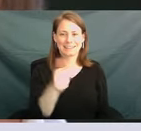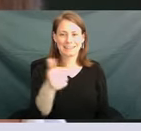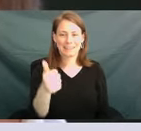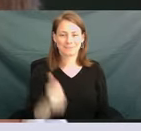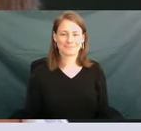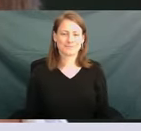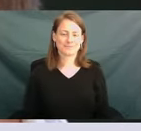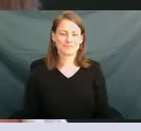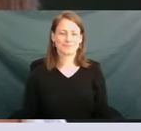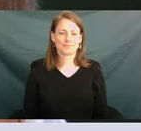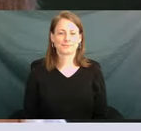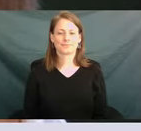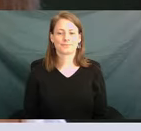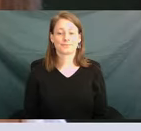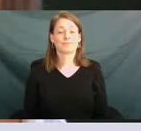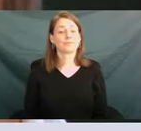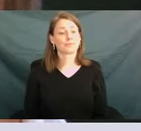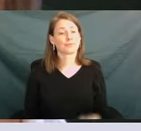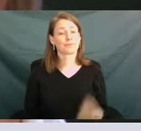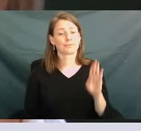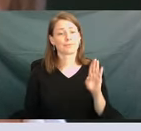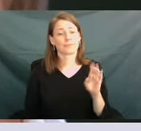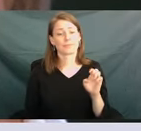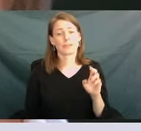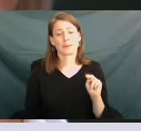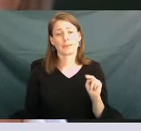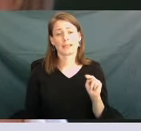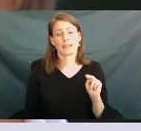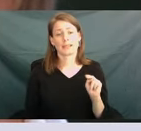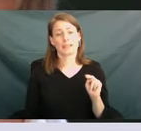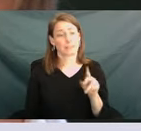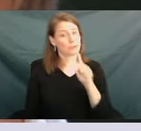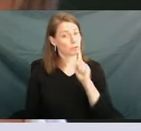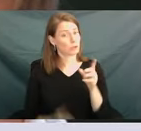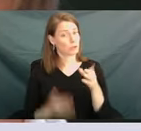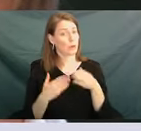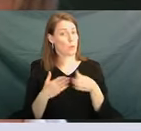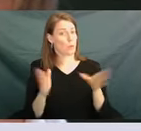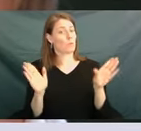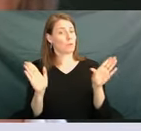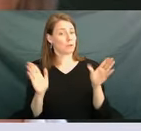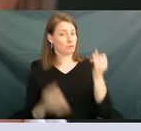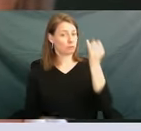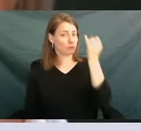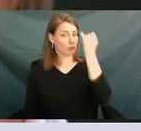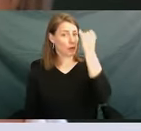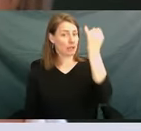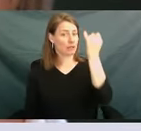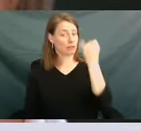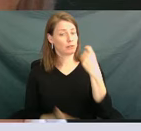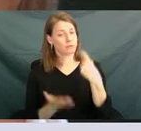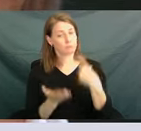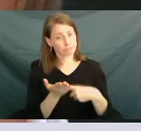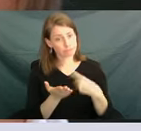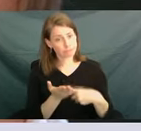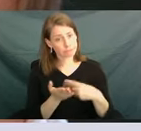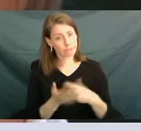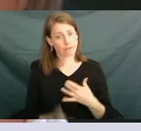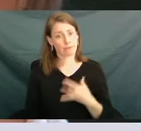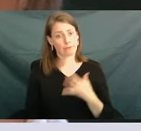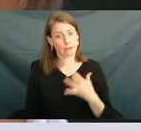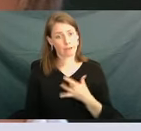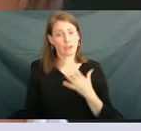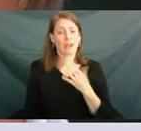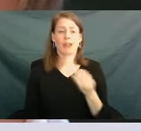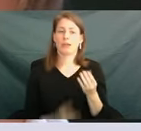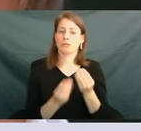opening up to the idea of talking about his feelings and solving his problems by explaining how he feels, by admitting